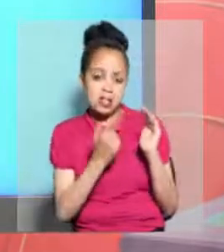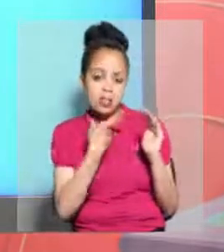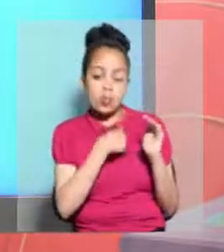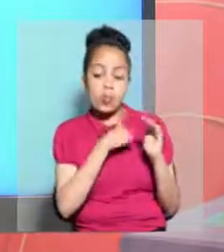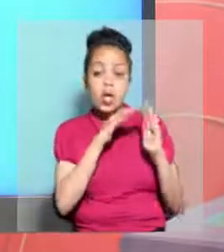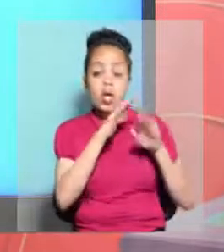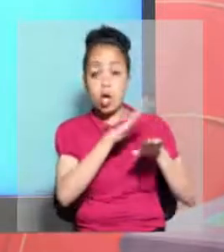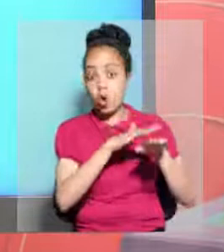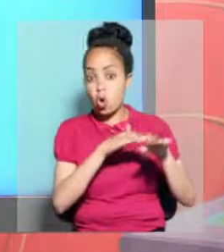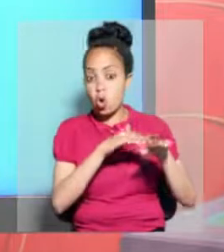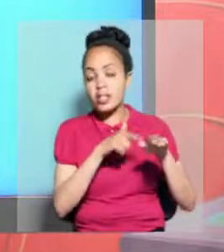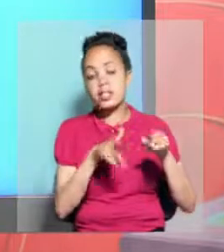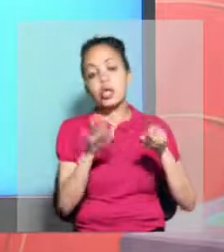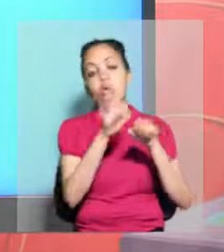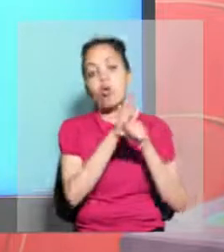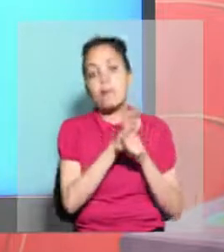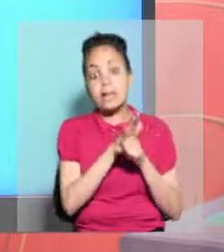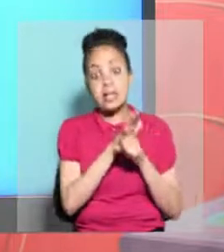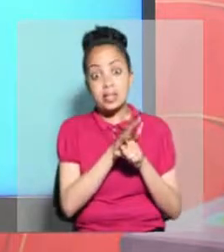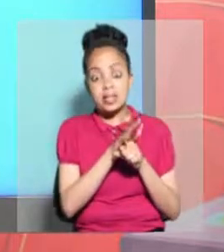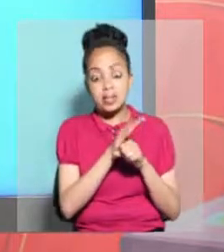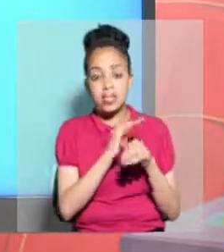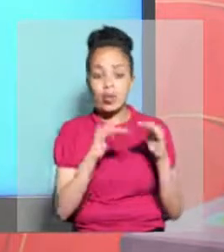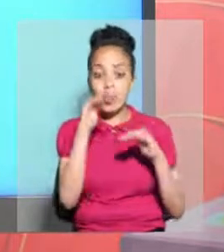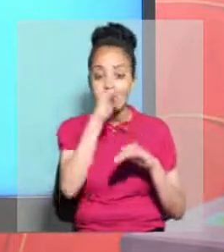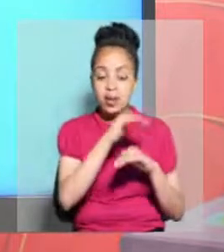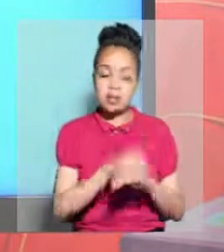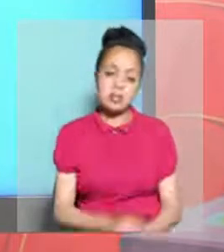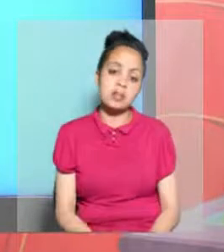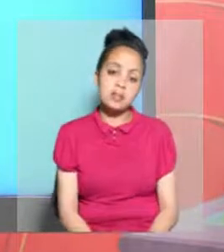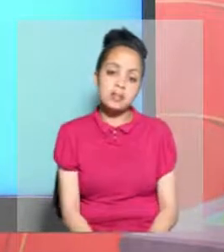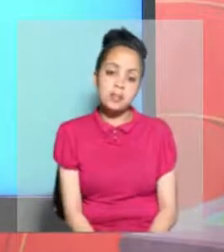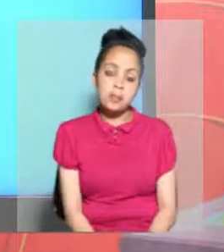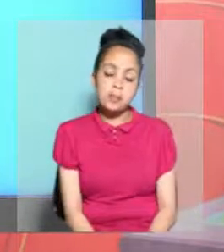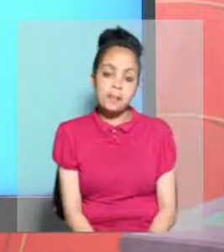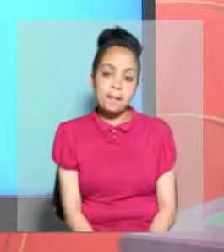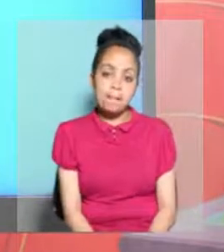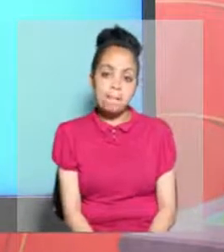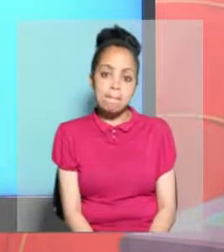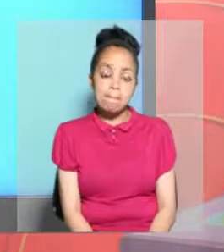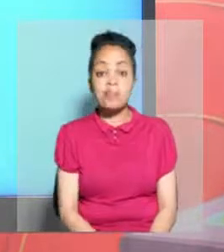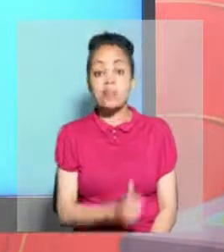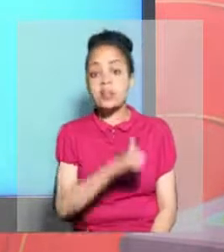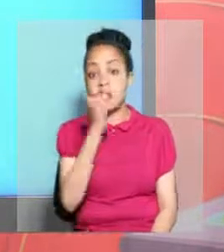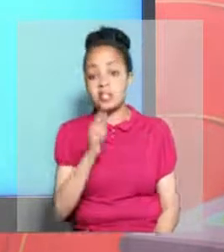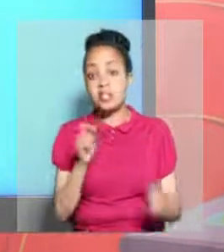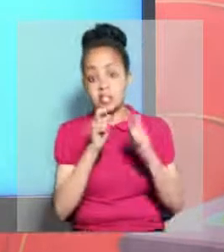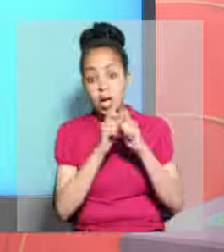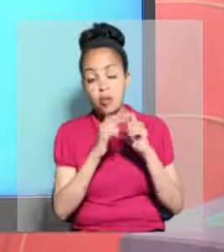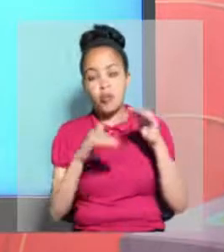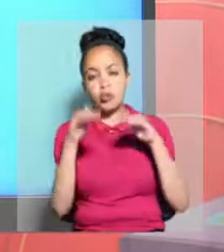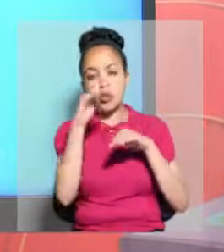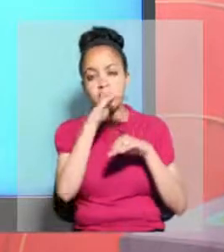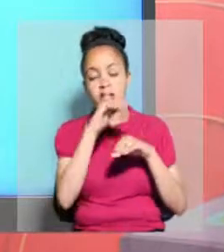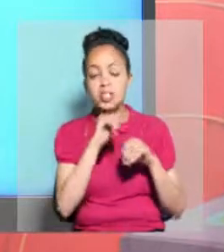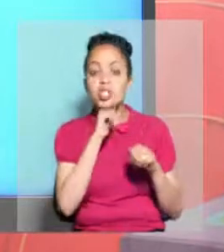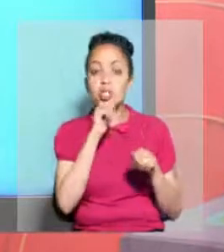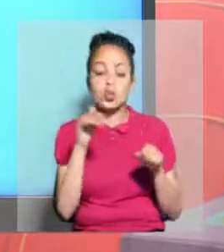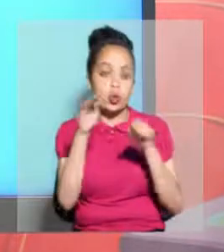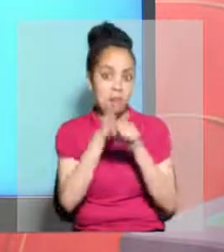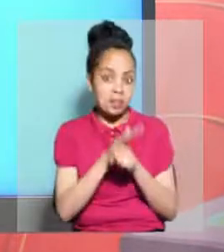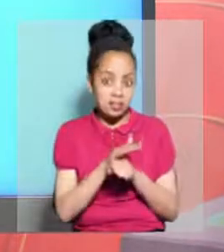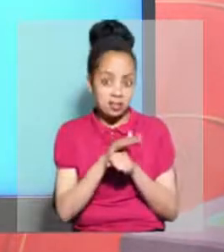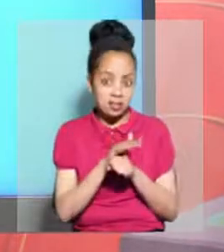we call it is complete dominance. Well done. The other type of dominance here is incomplete